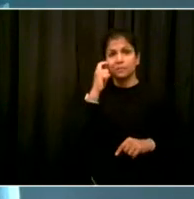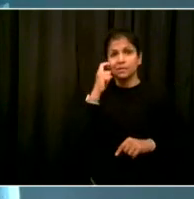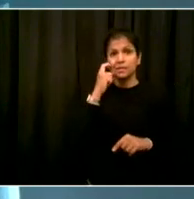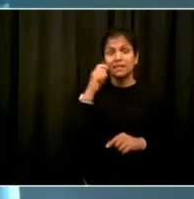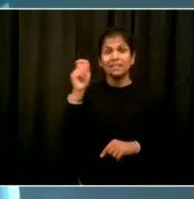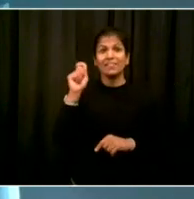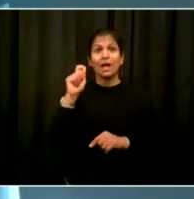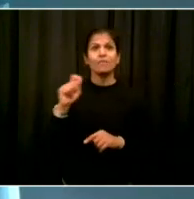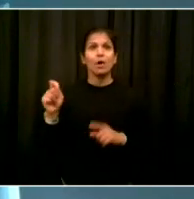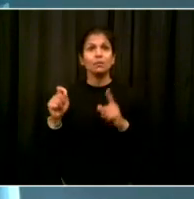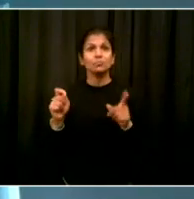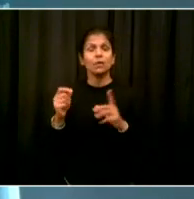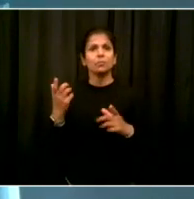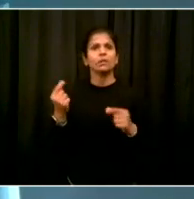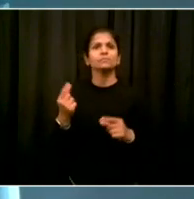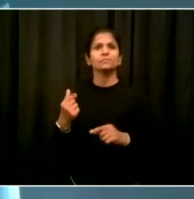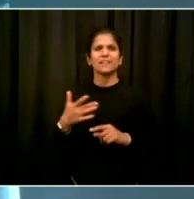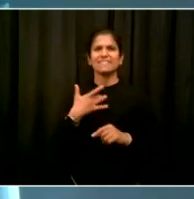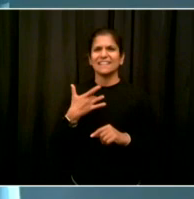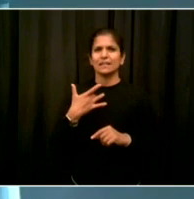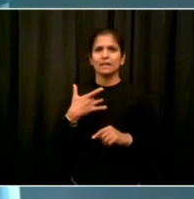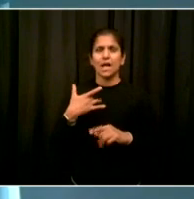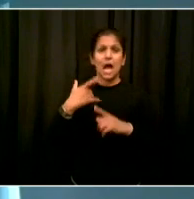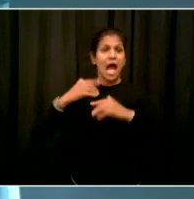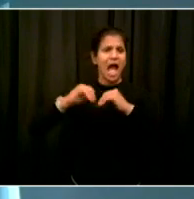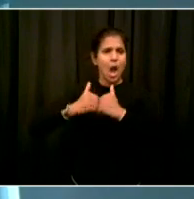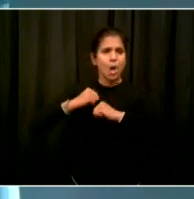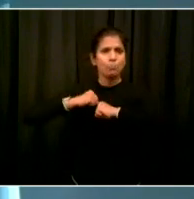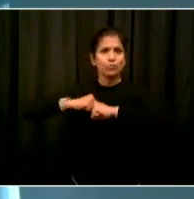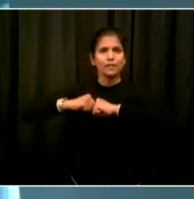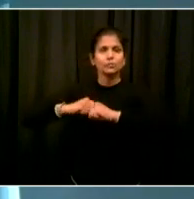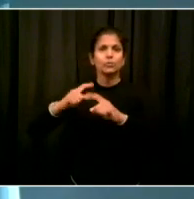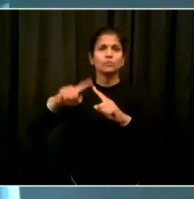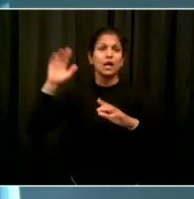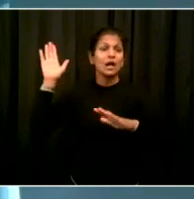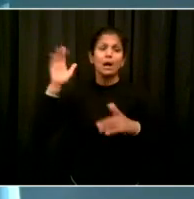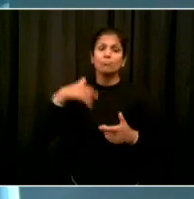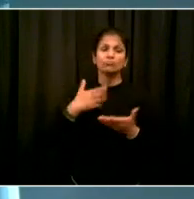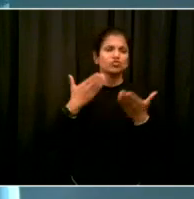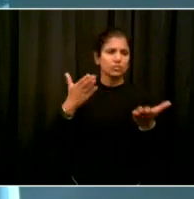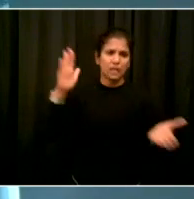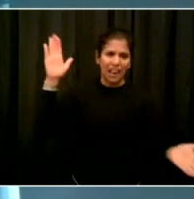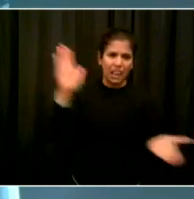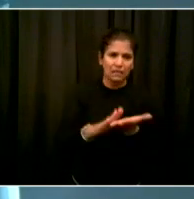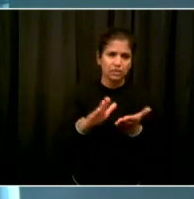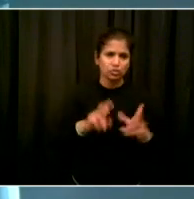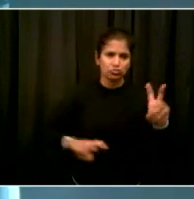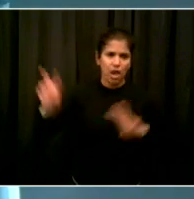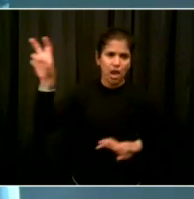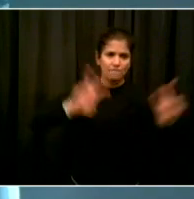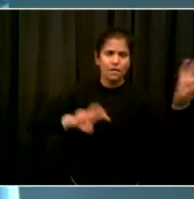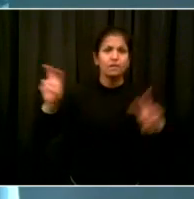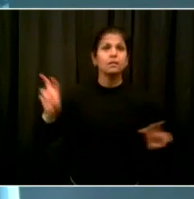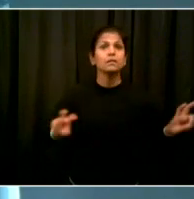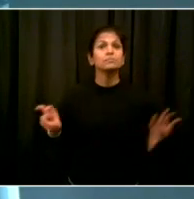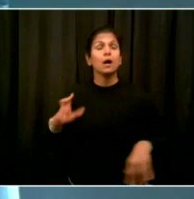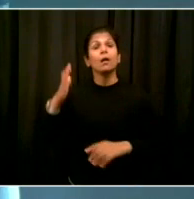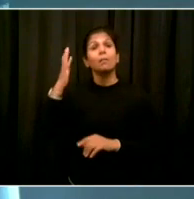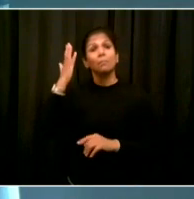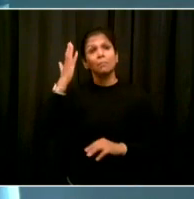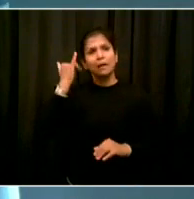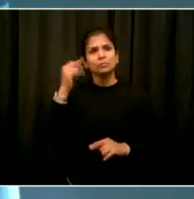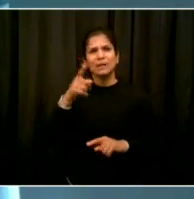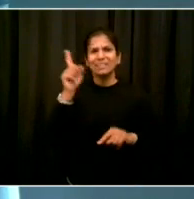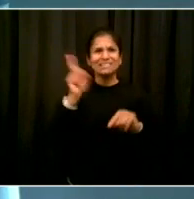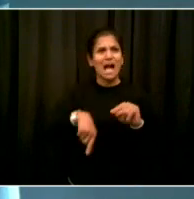10% of all of the cases that we've had in the past few weeks. About 7% of that is due to domestic travel, and about